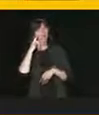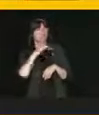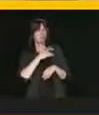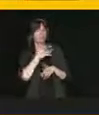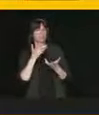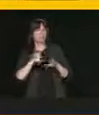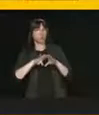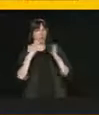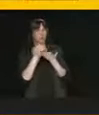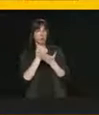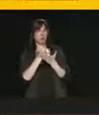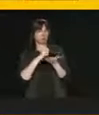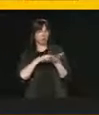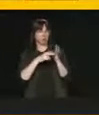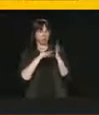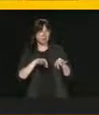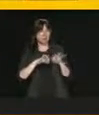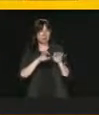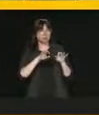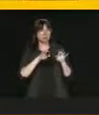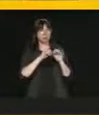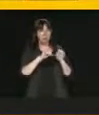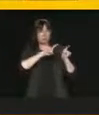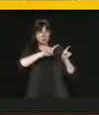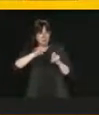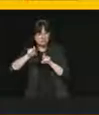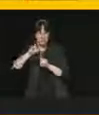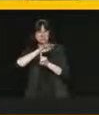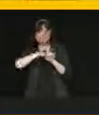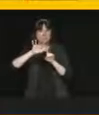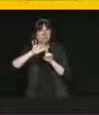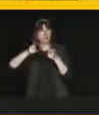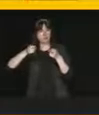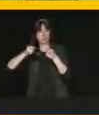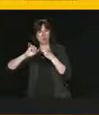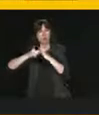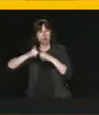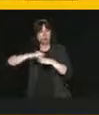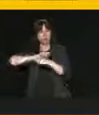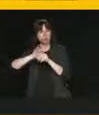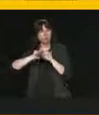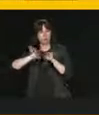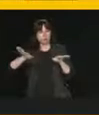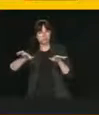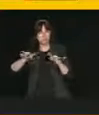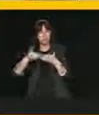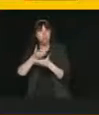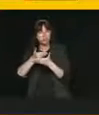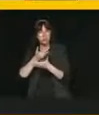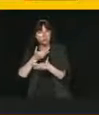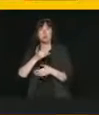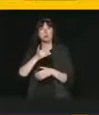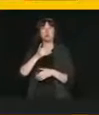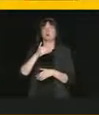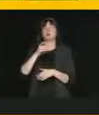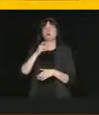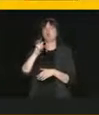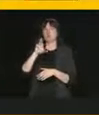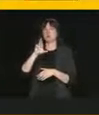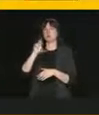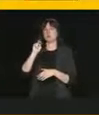be enough capacity to test and trace COVID-19 to control any new spread. Dr. David Naylor of the